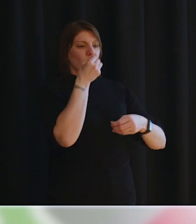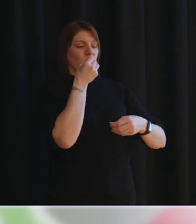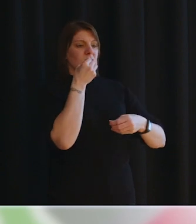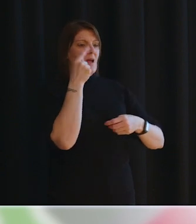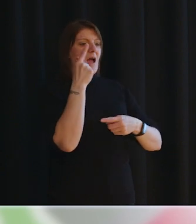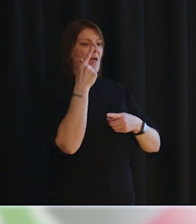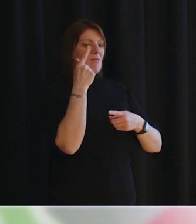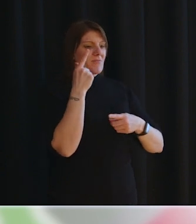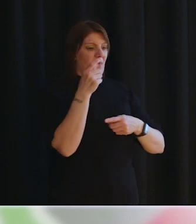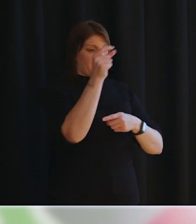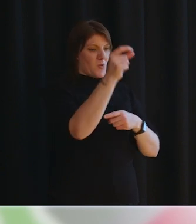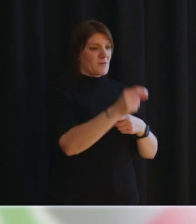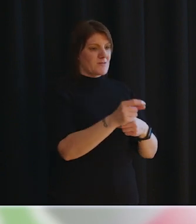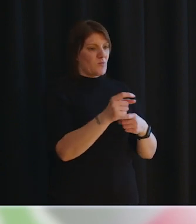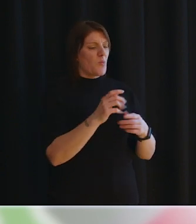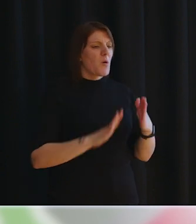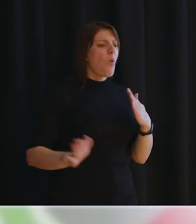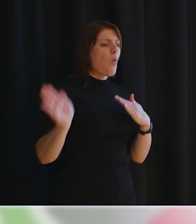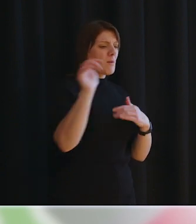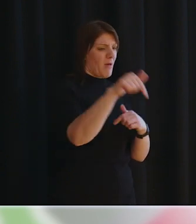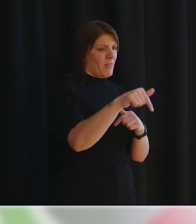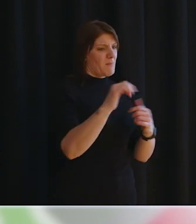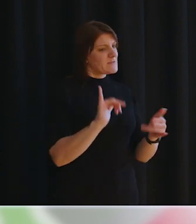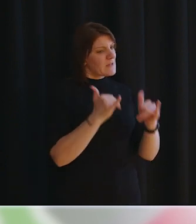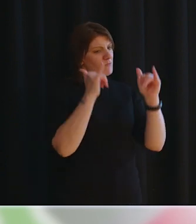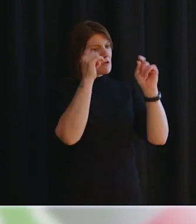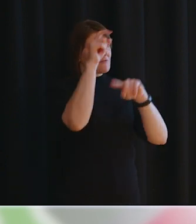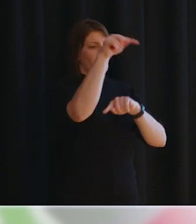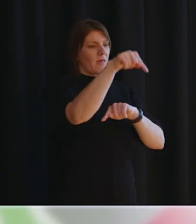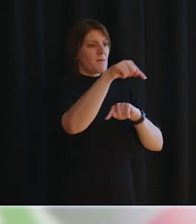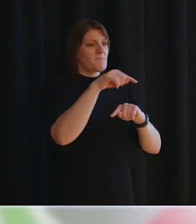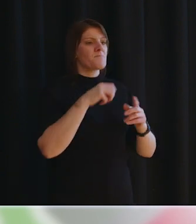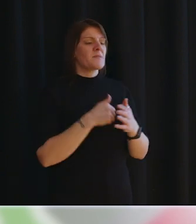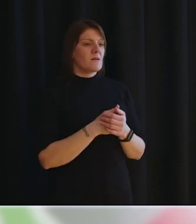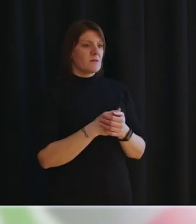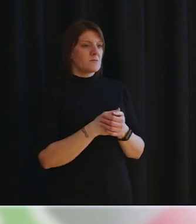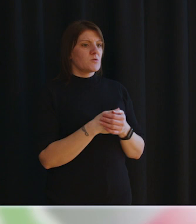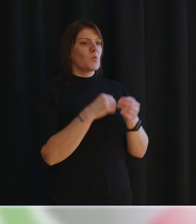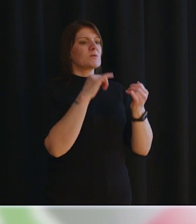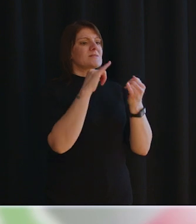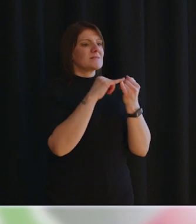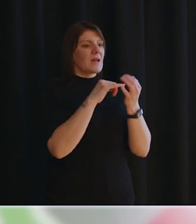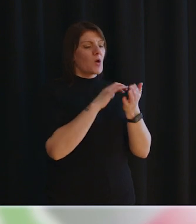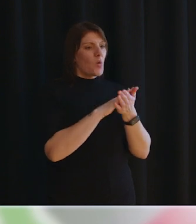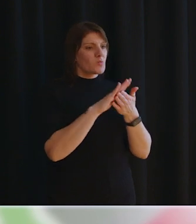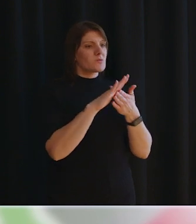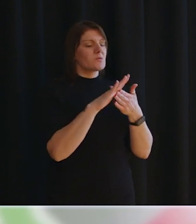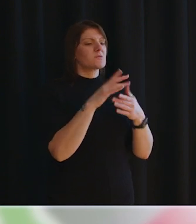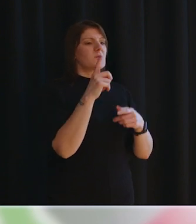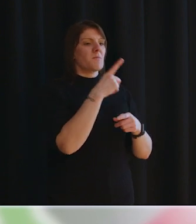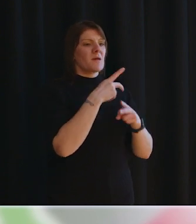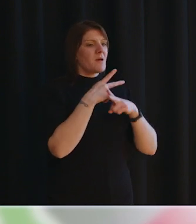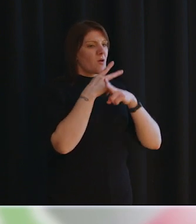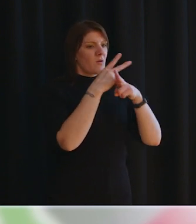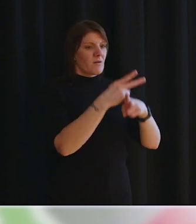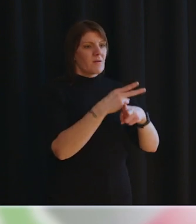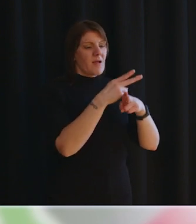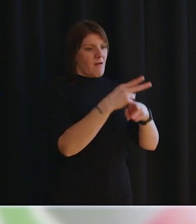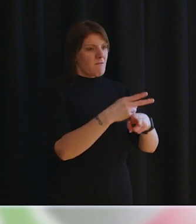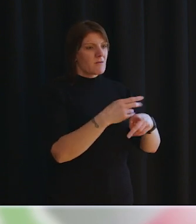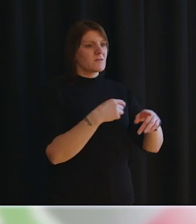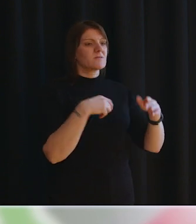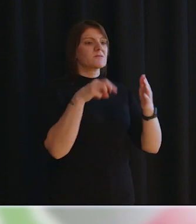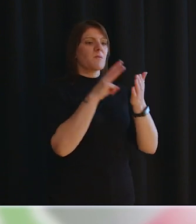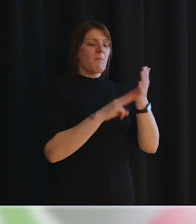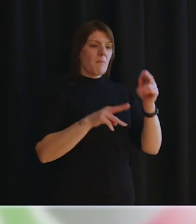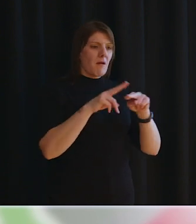So involve all relevant stakeholders, their teacher, their friends, the parents, the carers, the social workers, the